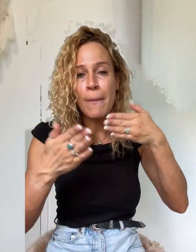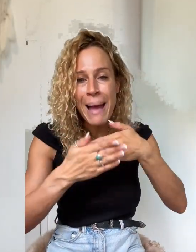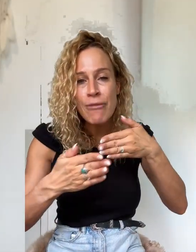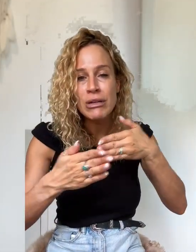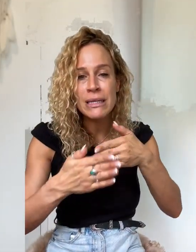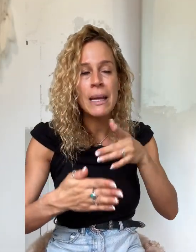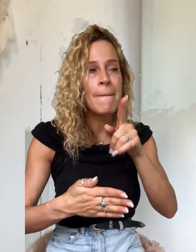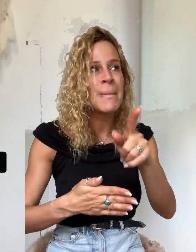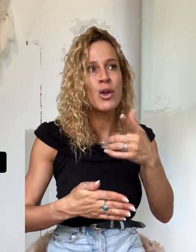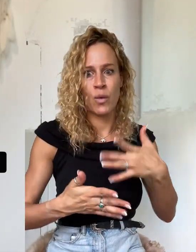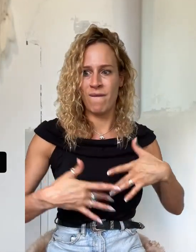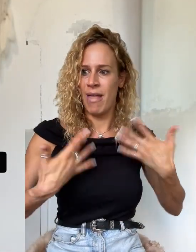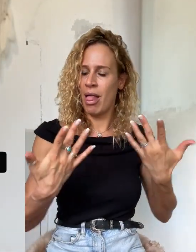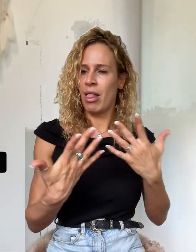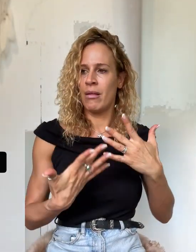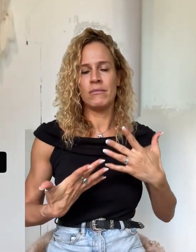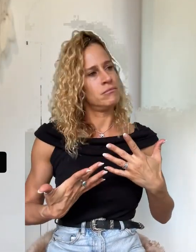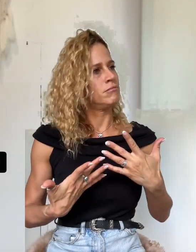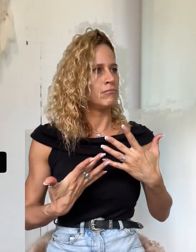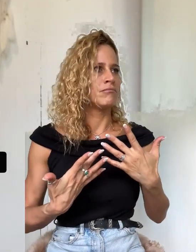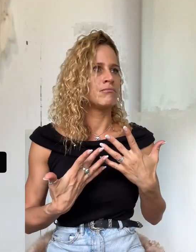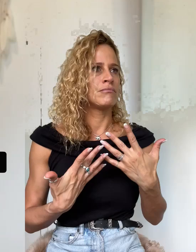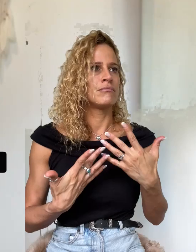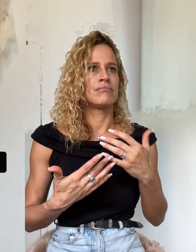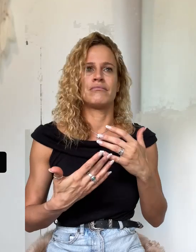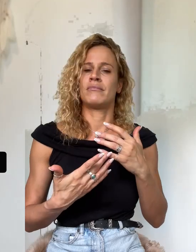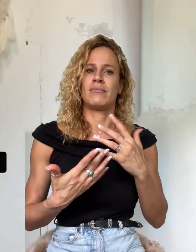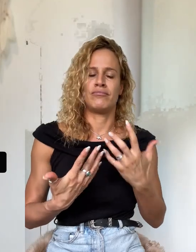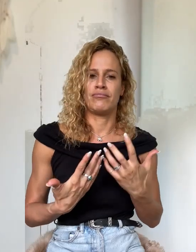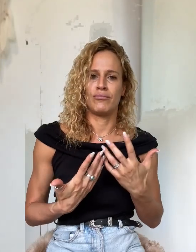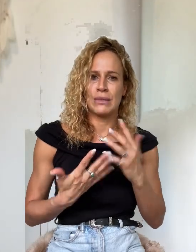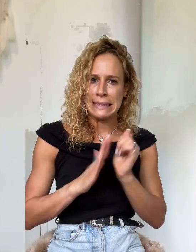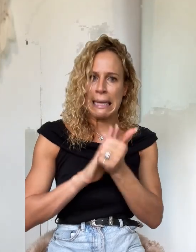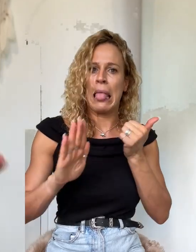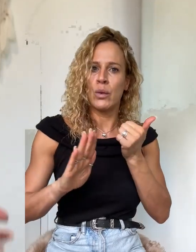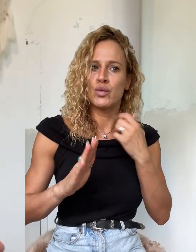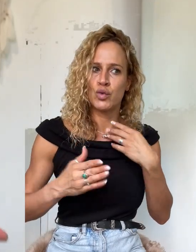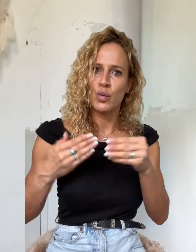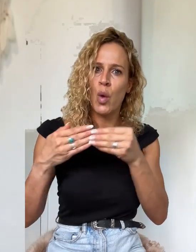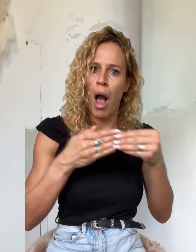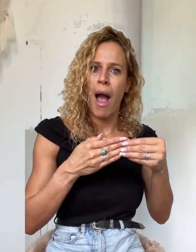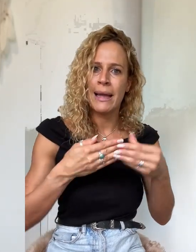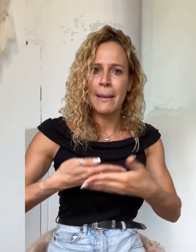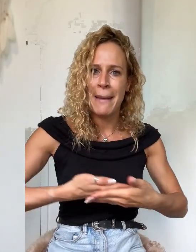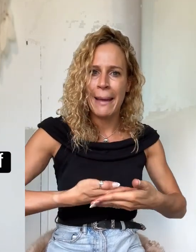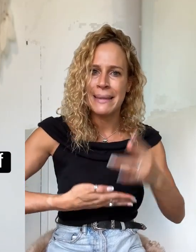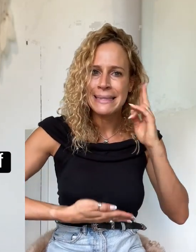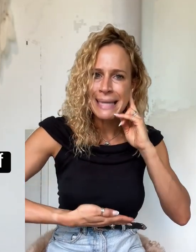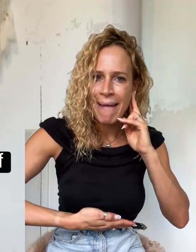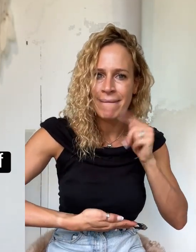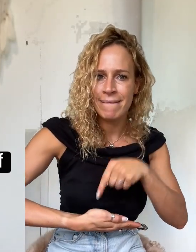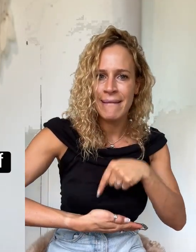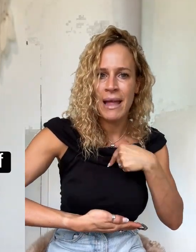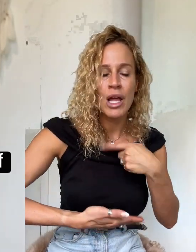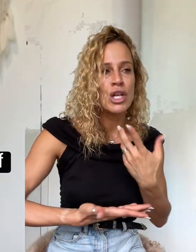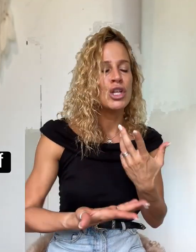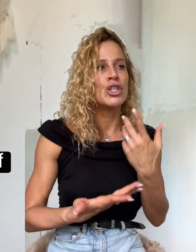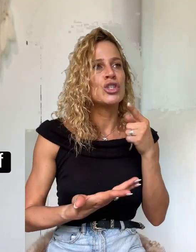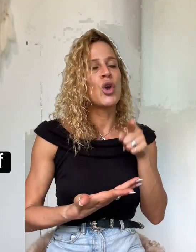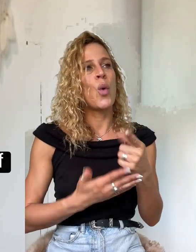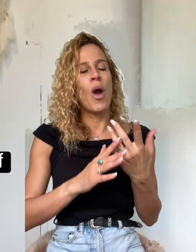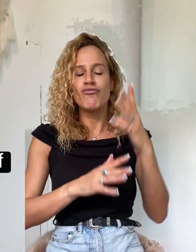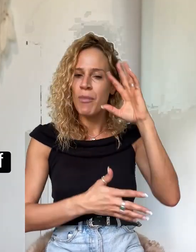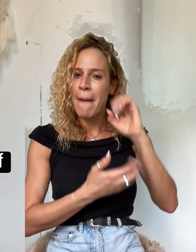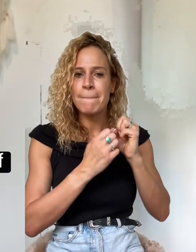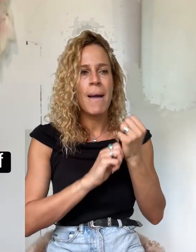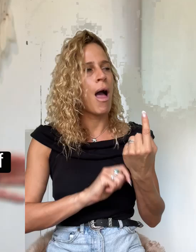but you're going to feel better, adequate and equipped to guide that child if that child is deaf and you are in fact deaf also. So